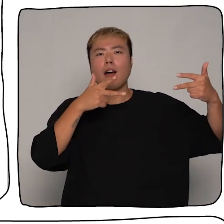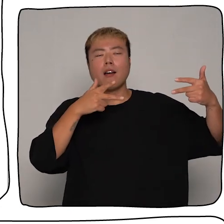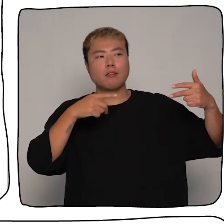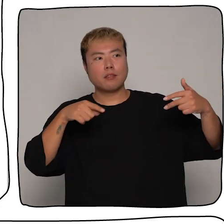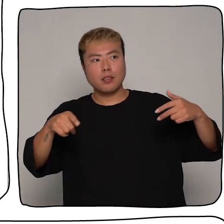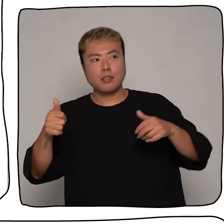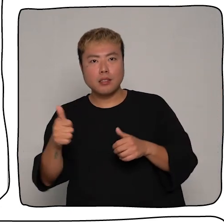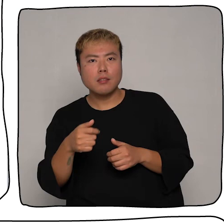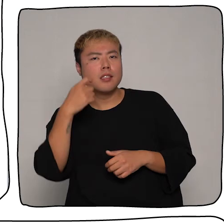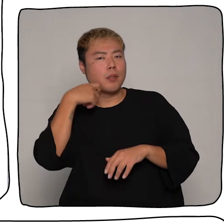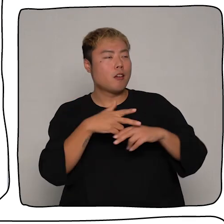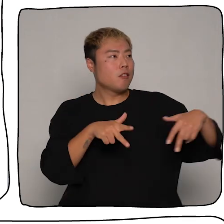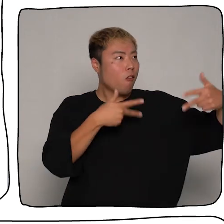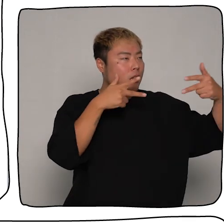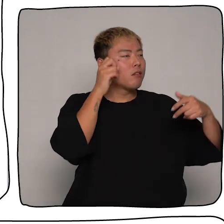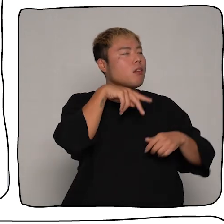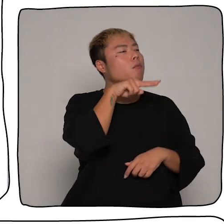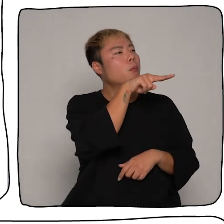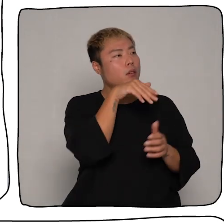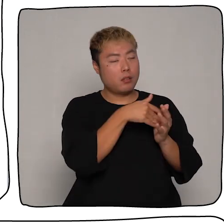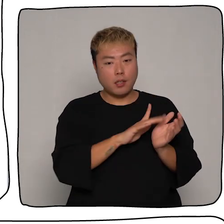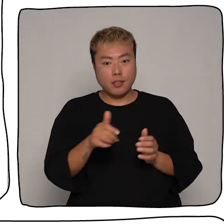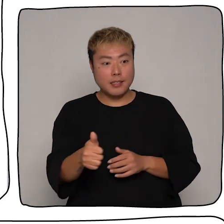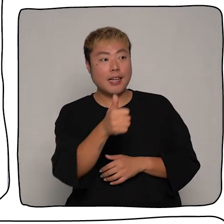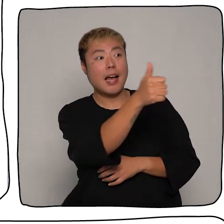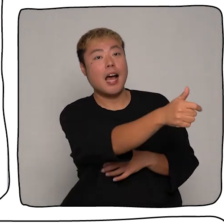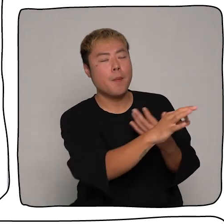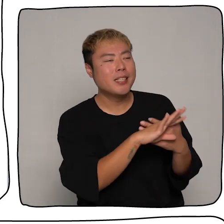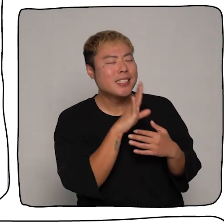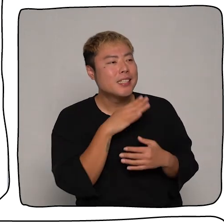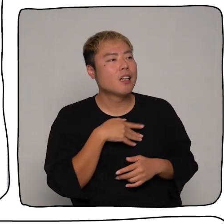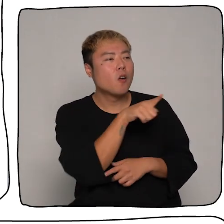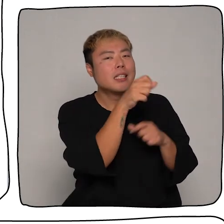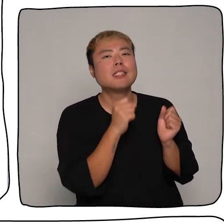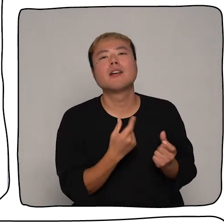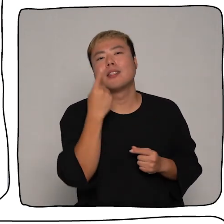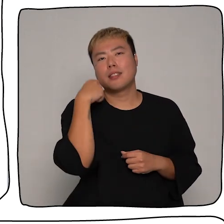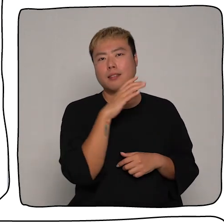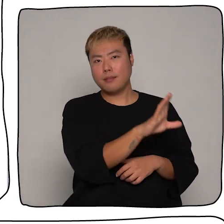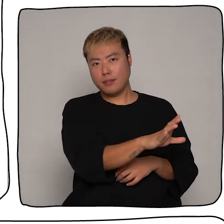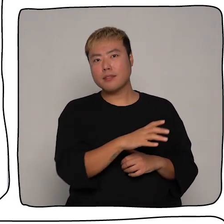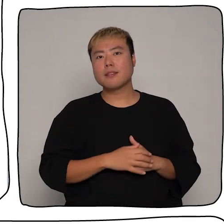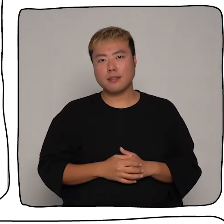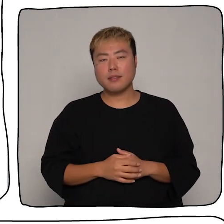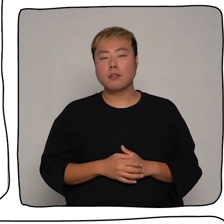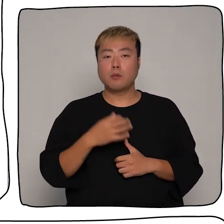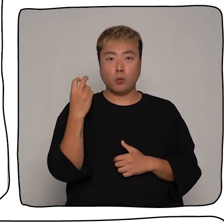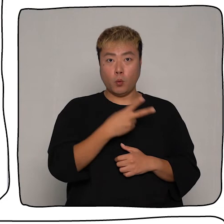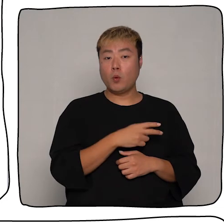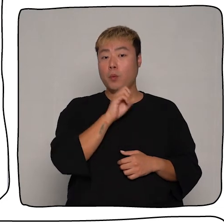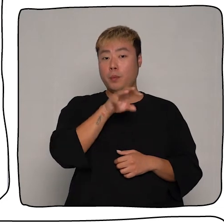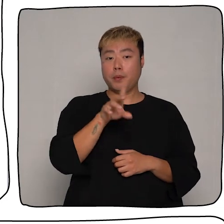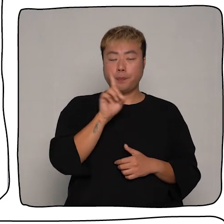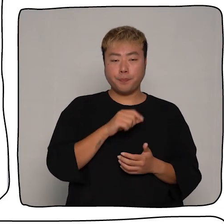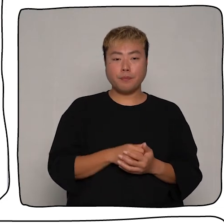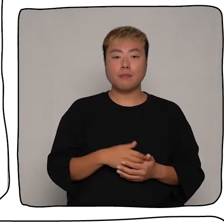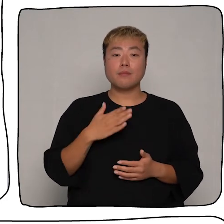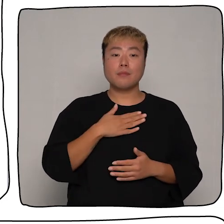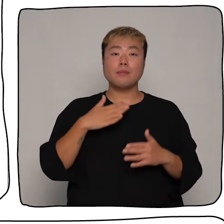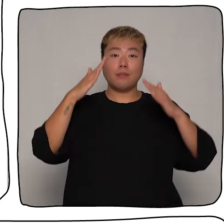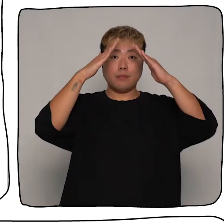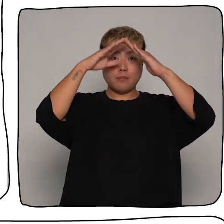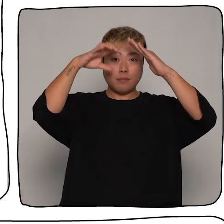feel as if they have put my presence there. She also said that I